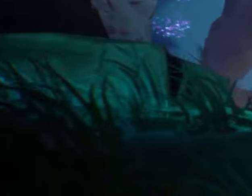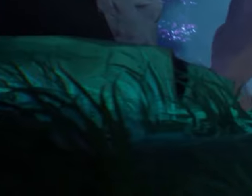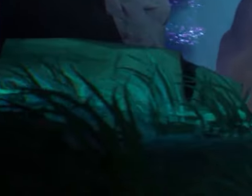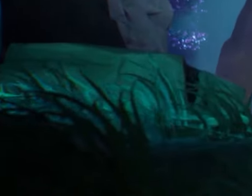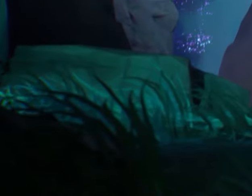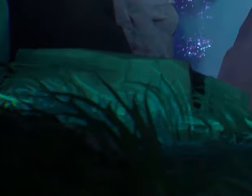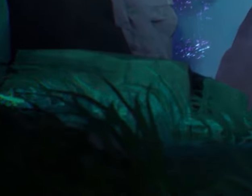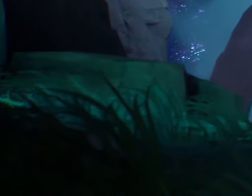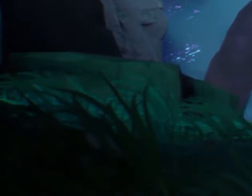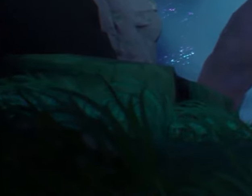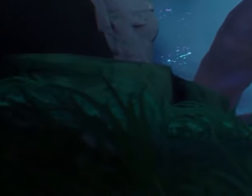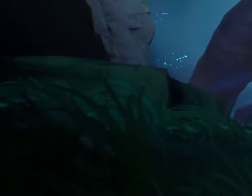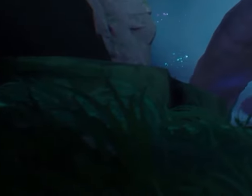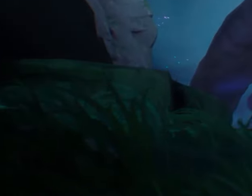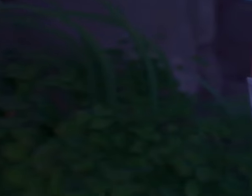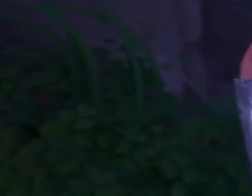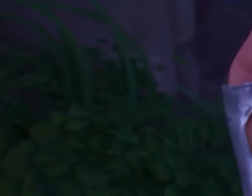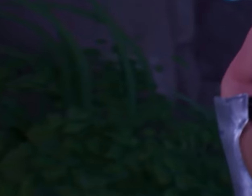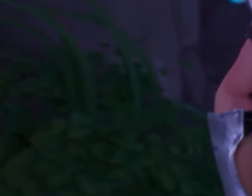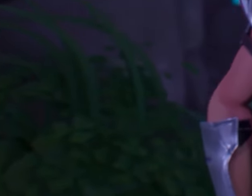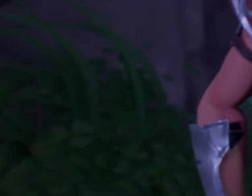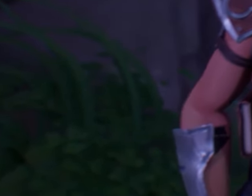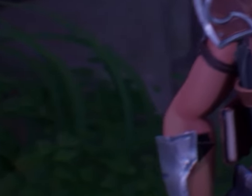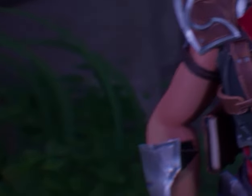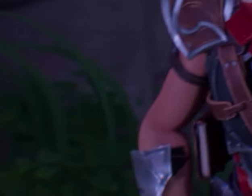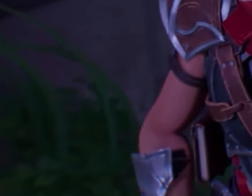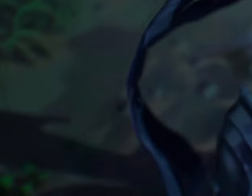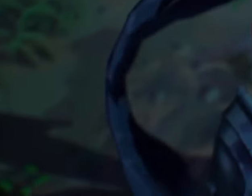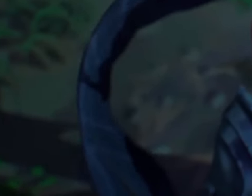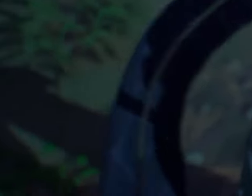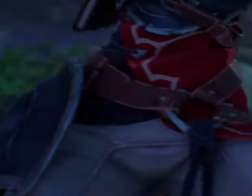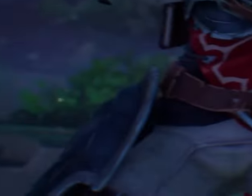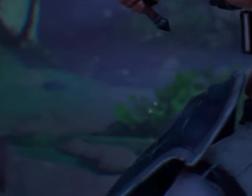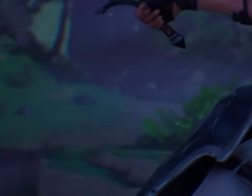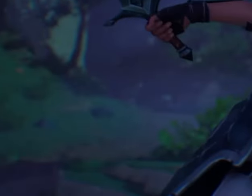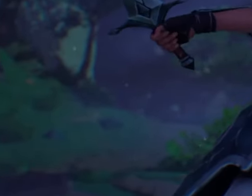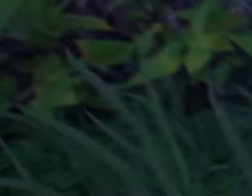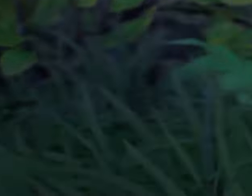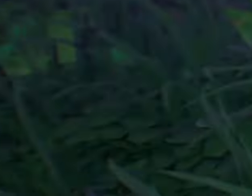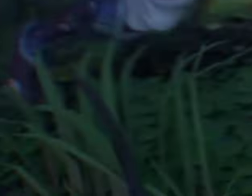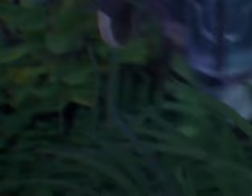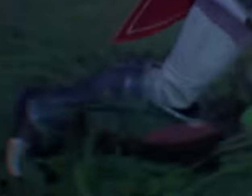Bryn, you need to get out of there, now! I was made for this, Aurea.